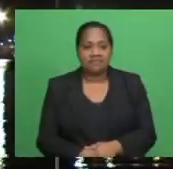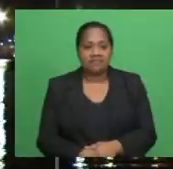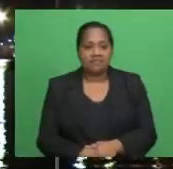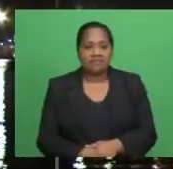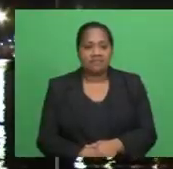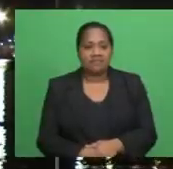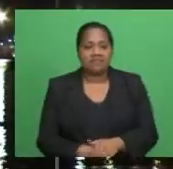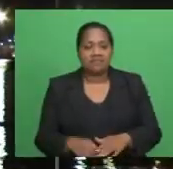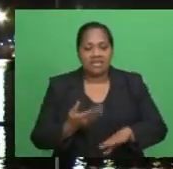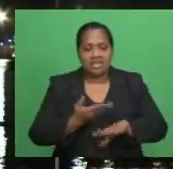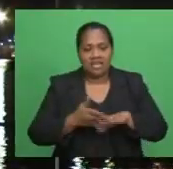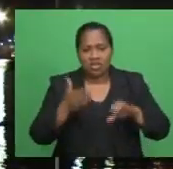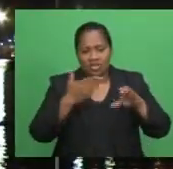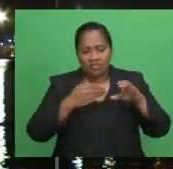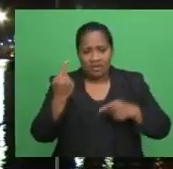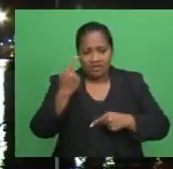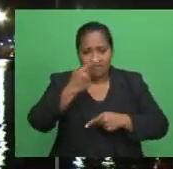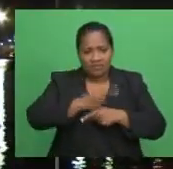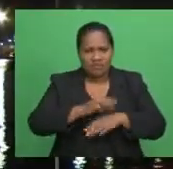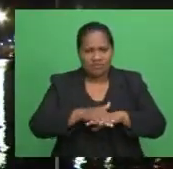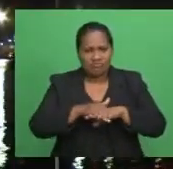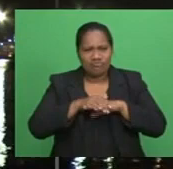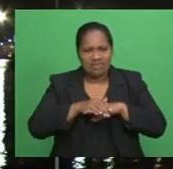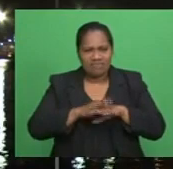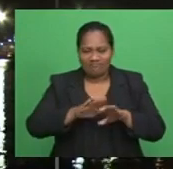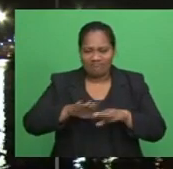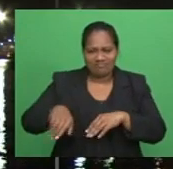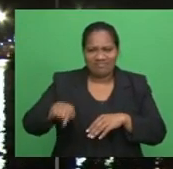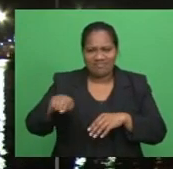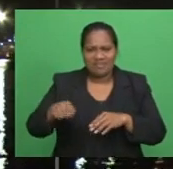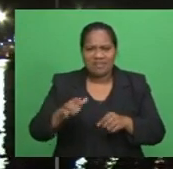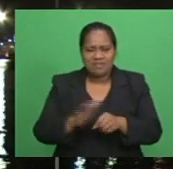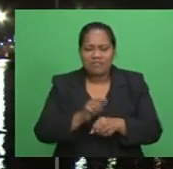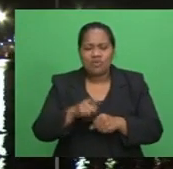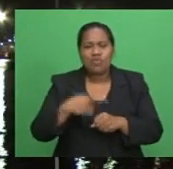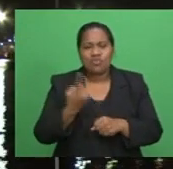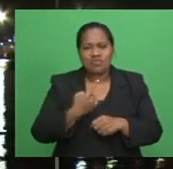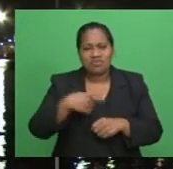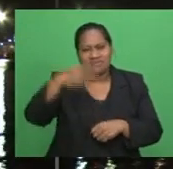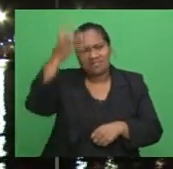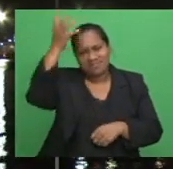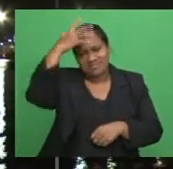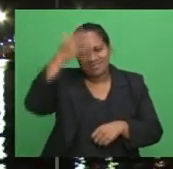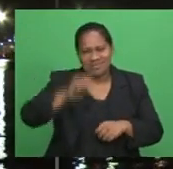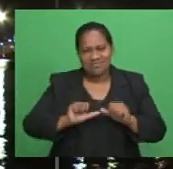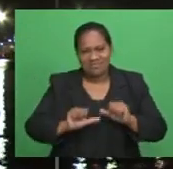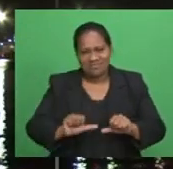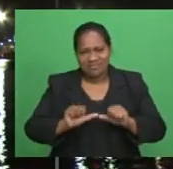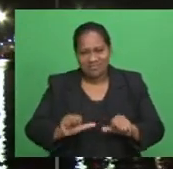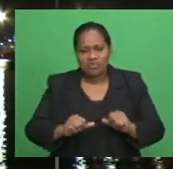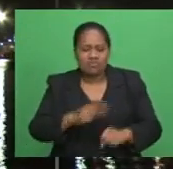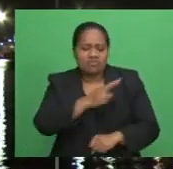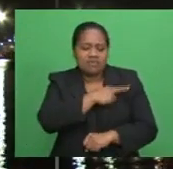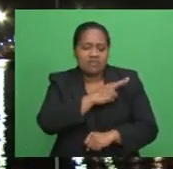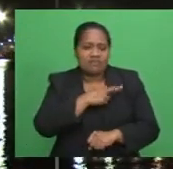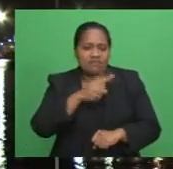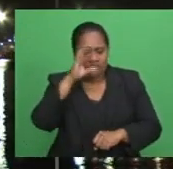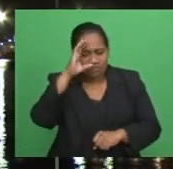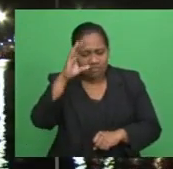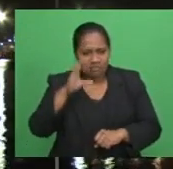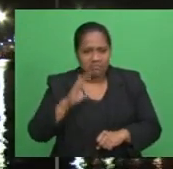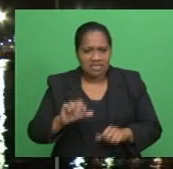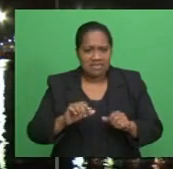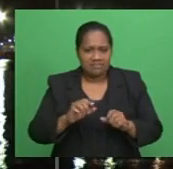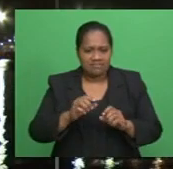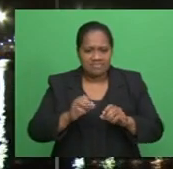In new media tonight, Britain has denied claims made by President Donald Trump that he was responsible for the country's decision to ban Huawei from